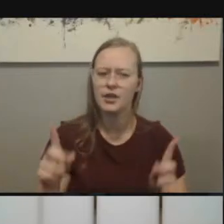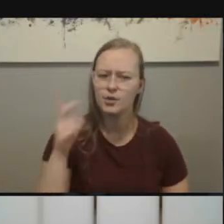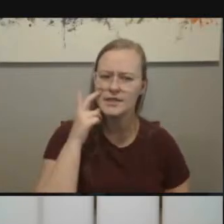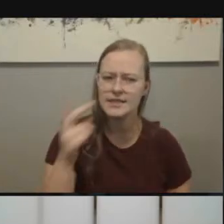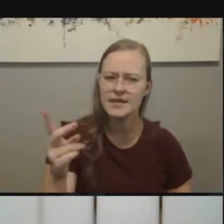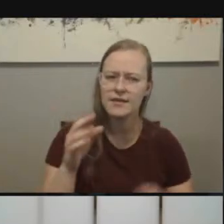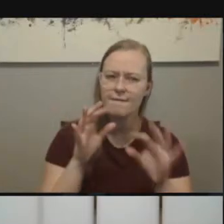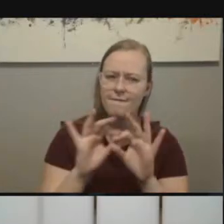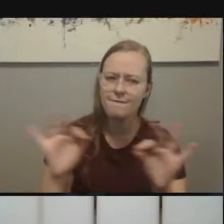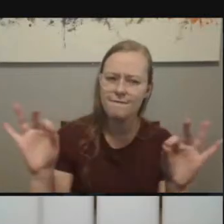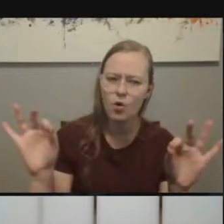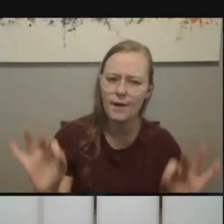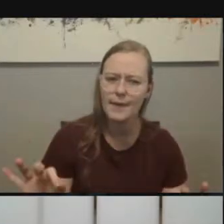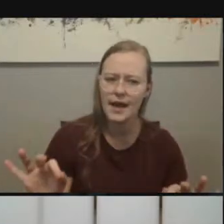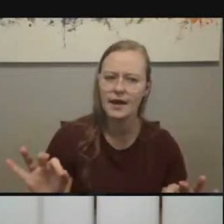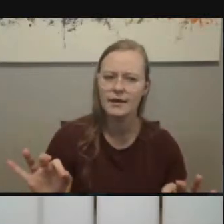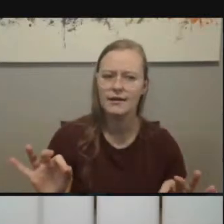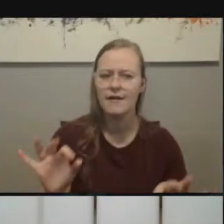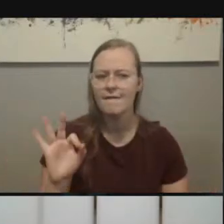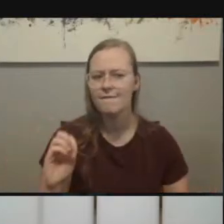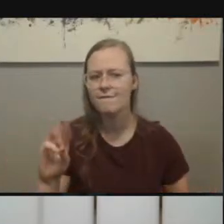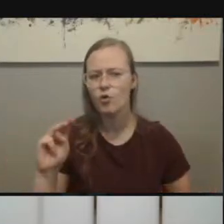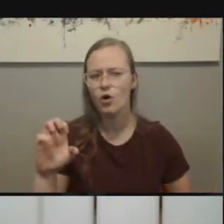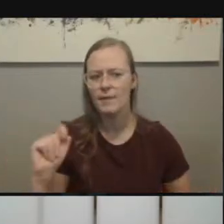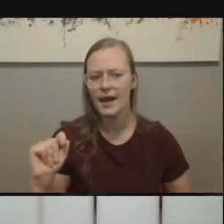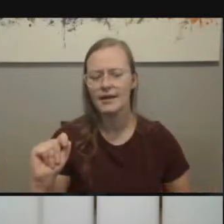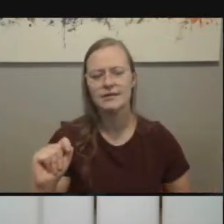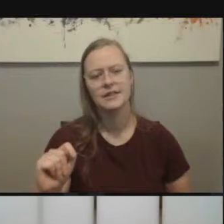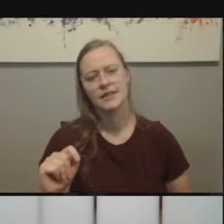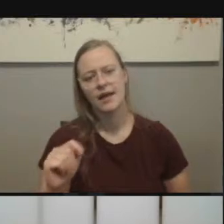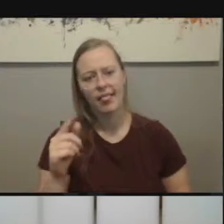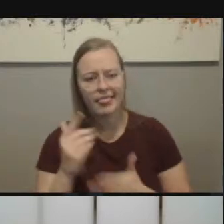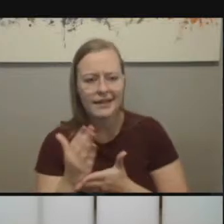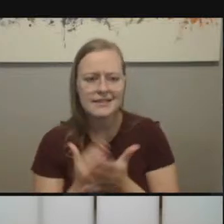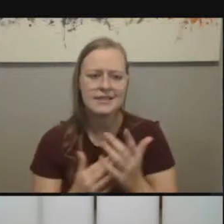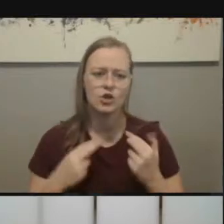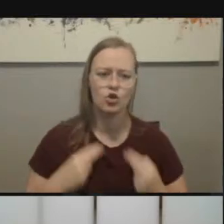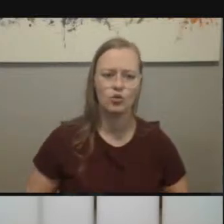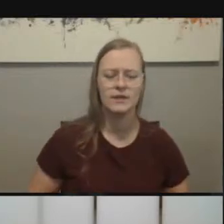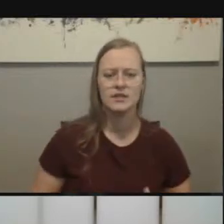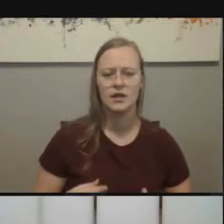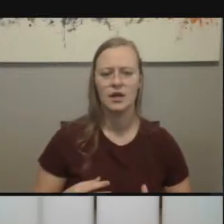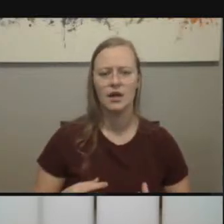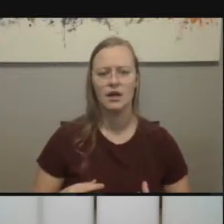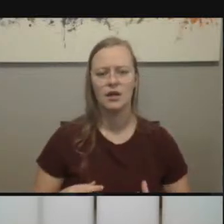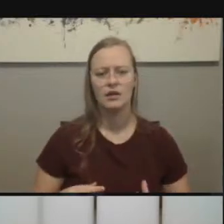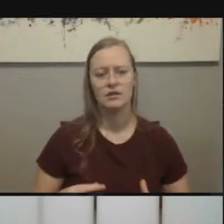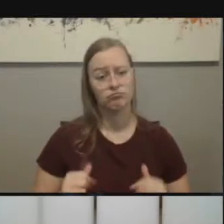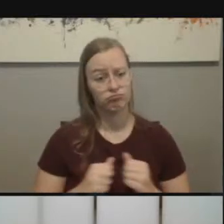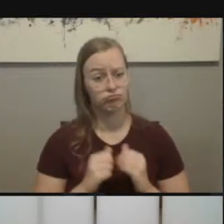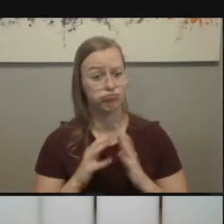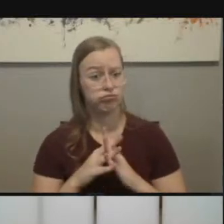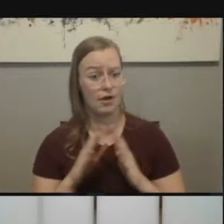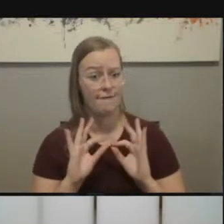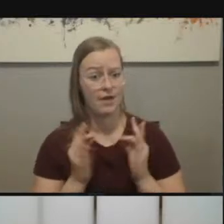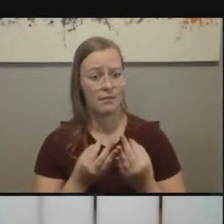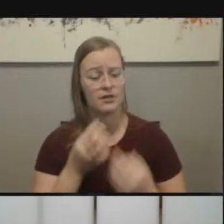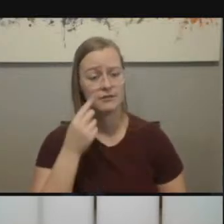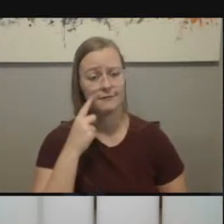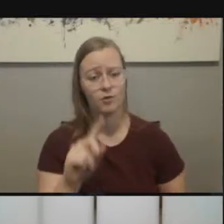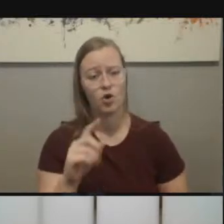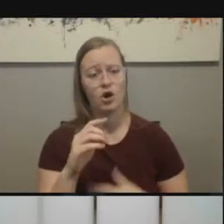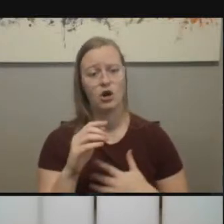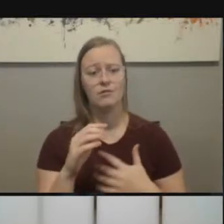format of a business ledger listing human beings, the spine of the family, as it were, for